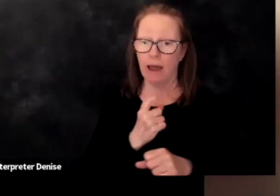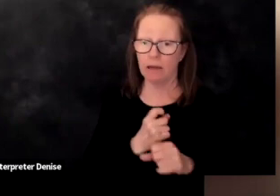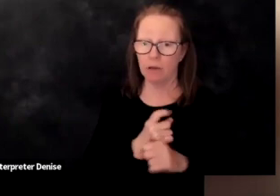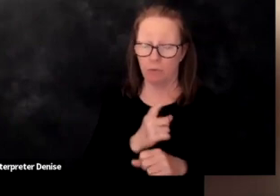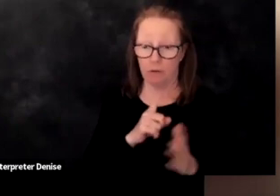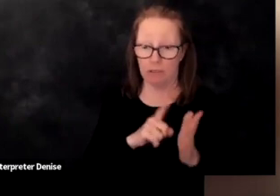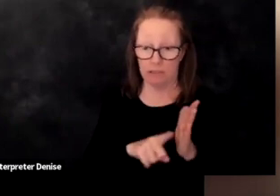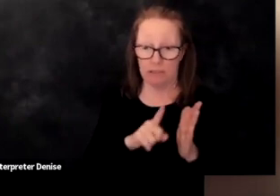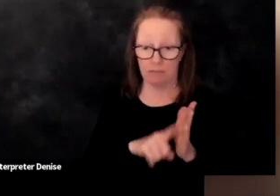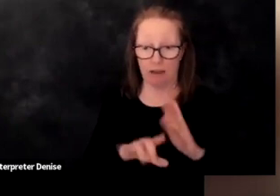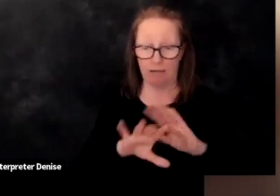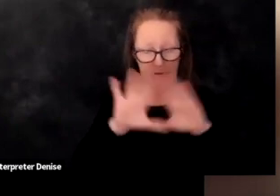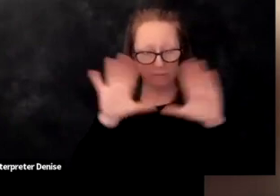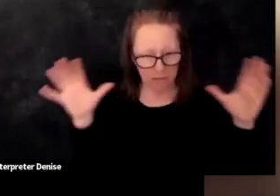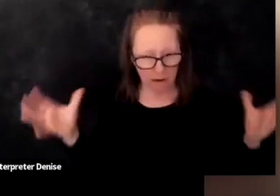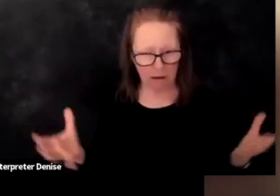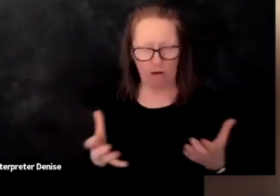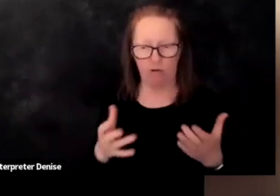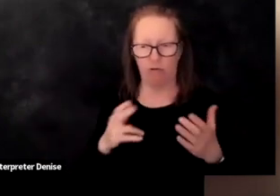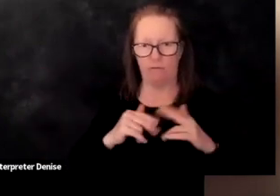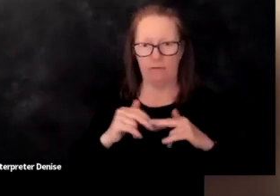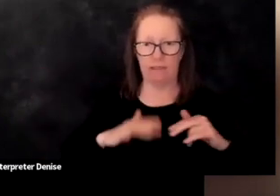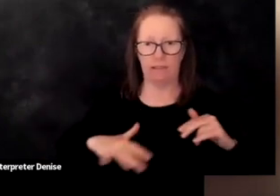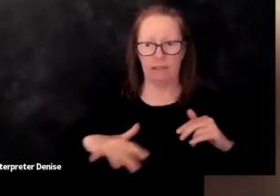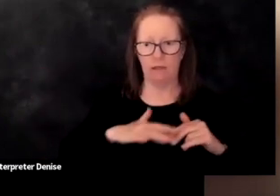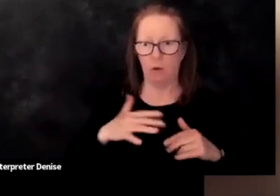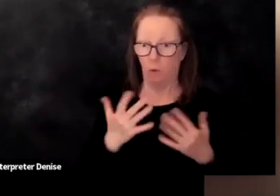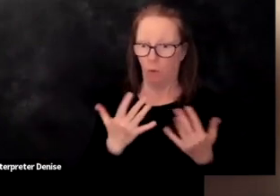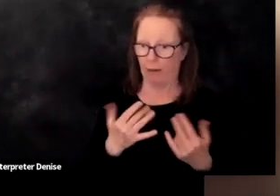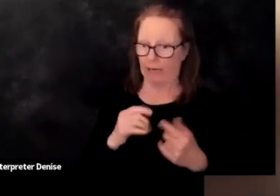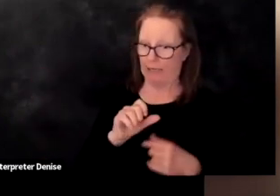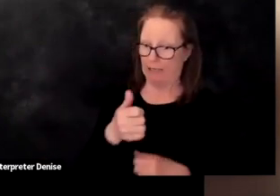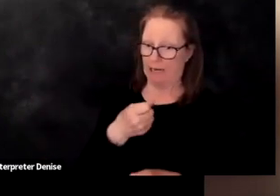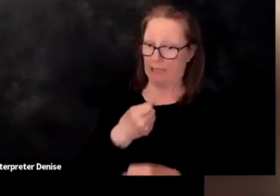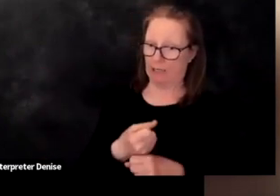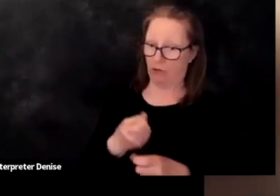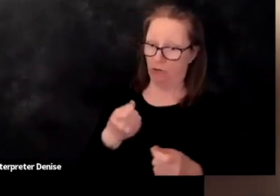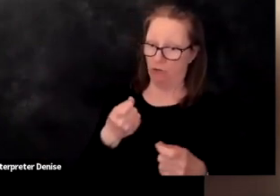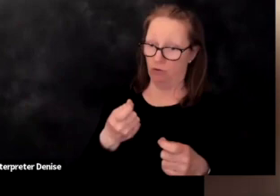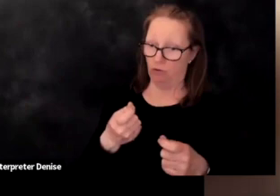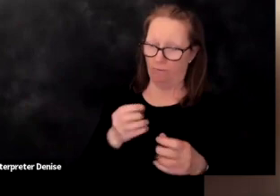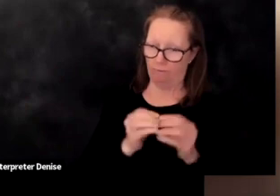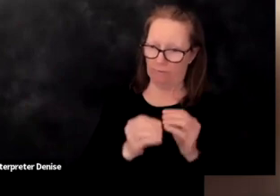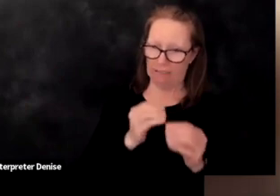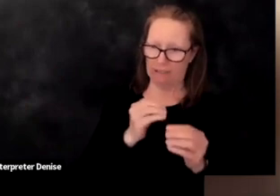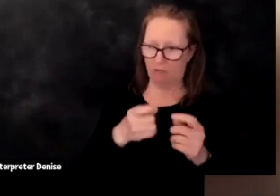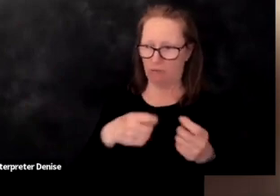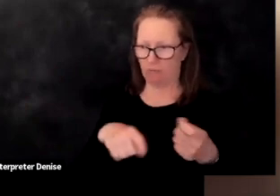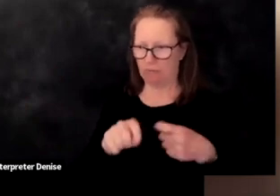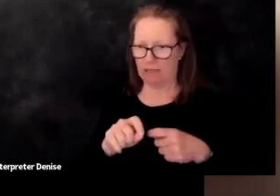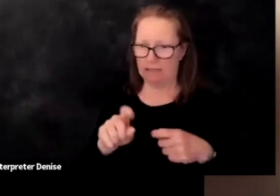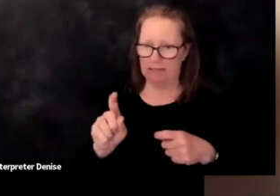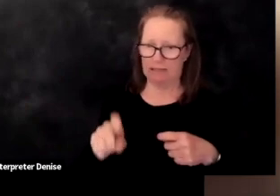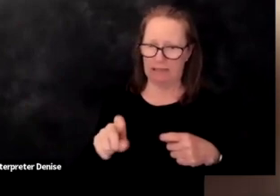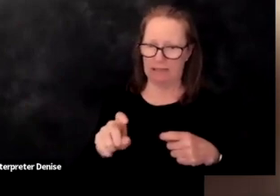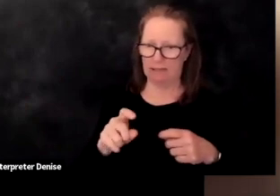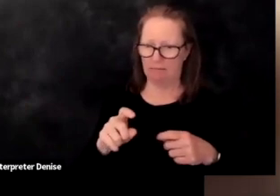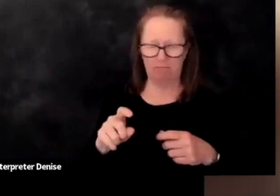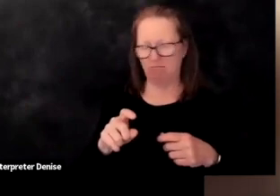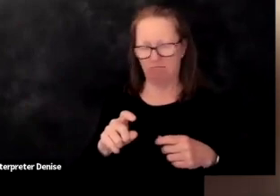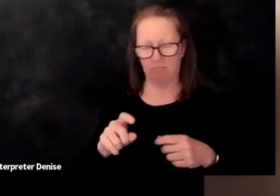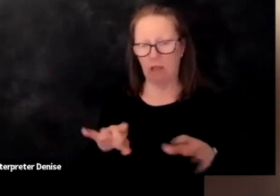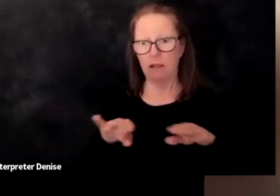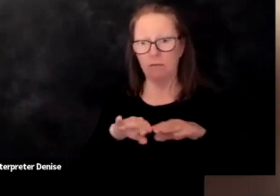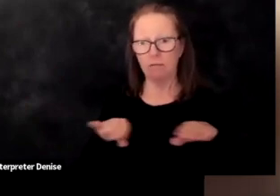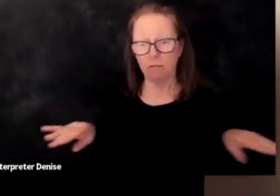entire facility, and we're not going to wait 10 years to replace or repair something that is in need. The floor